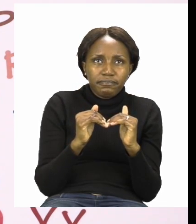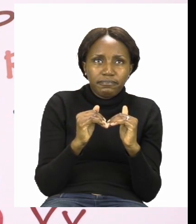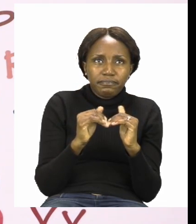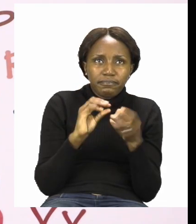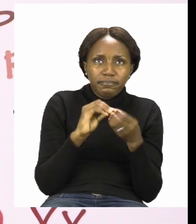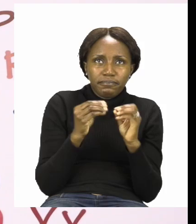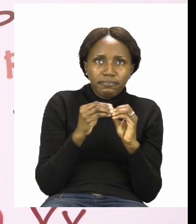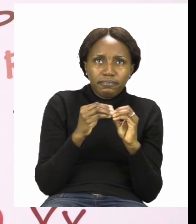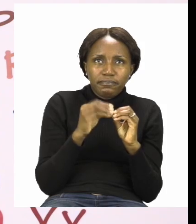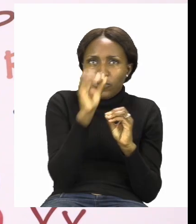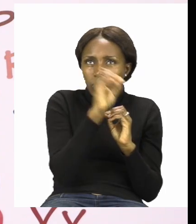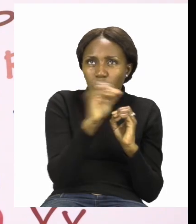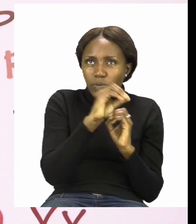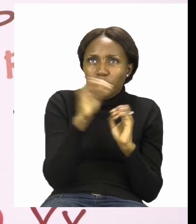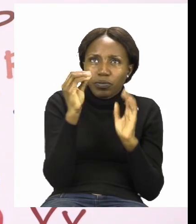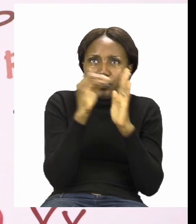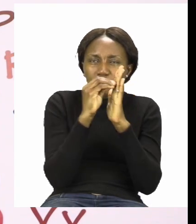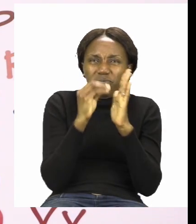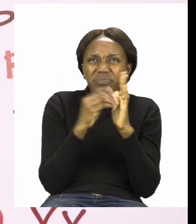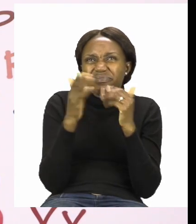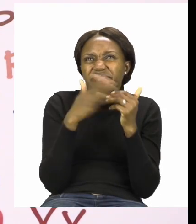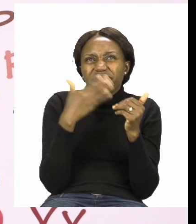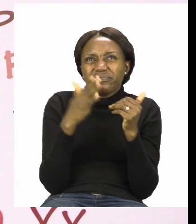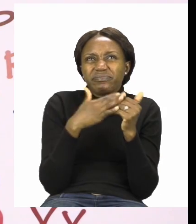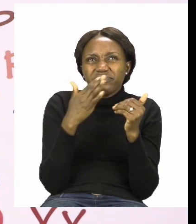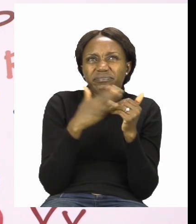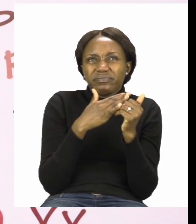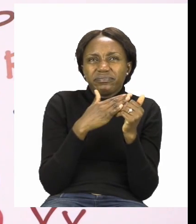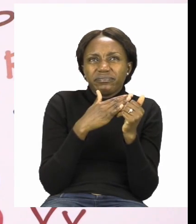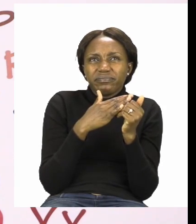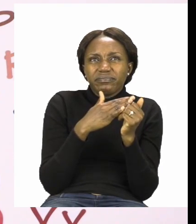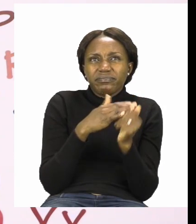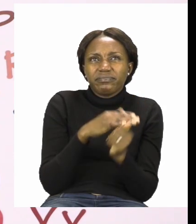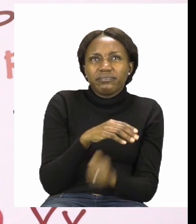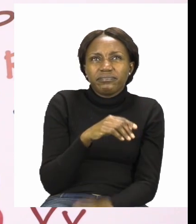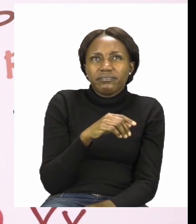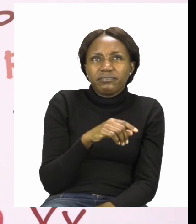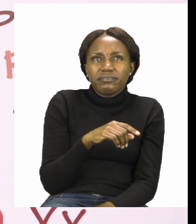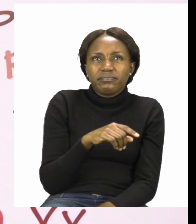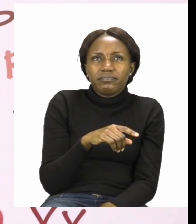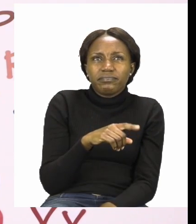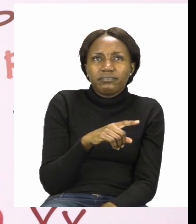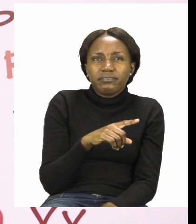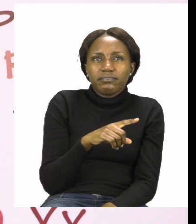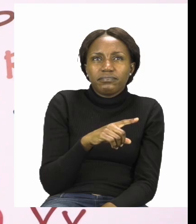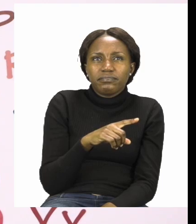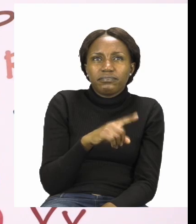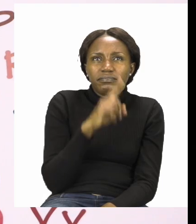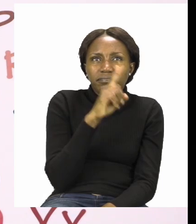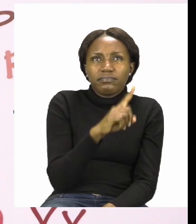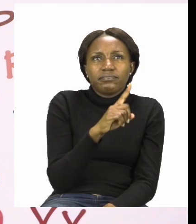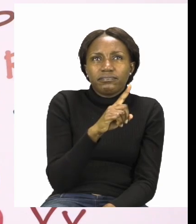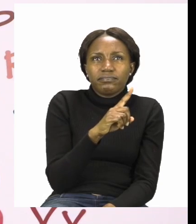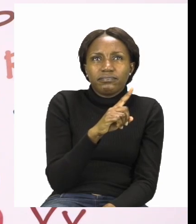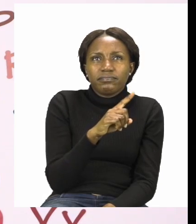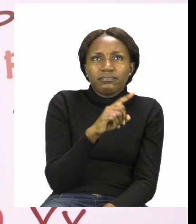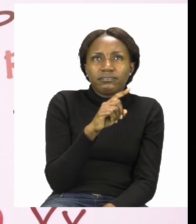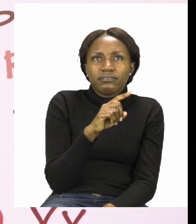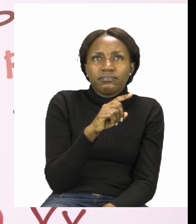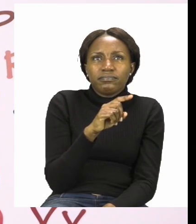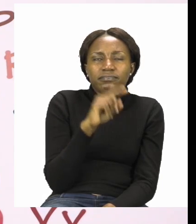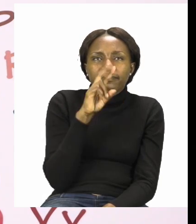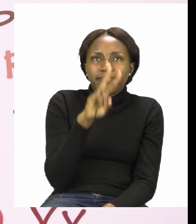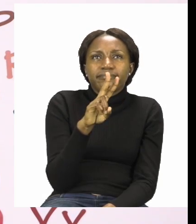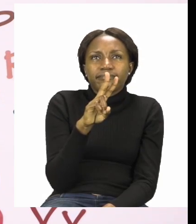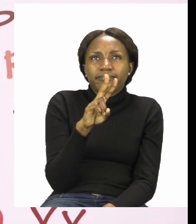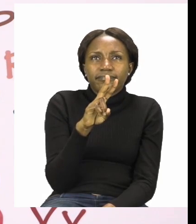missing numbers. So this one is very easy. We're just going to do it together. It says 1,